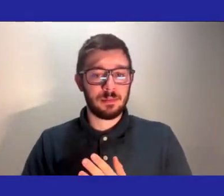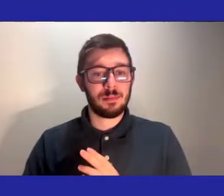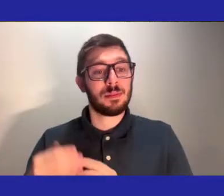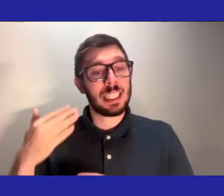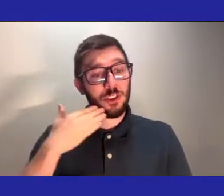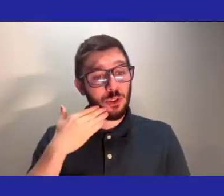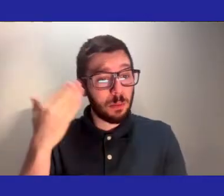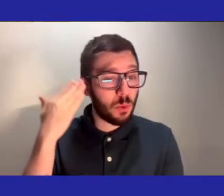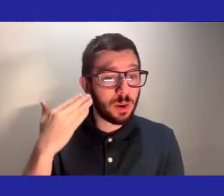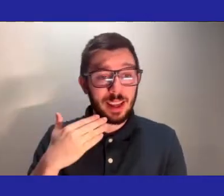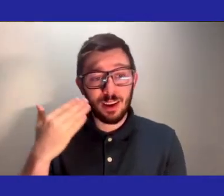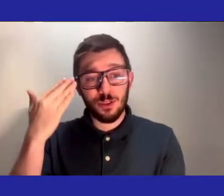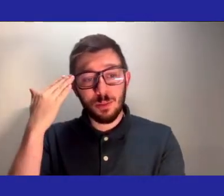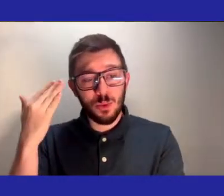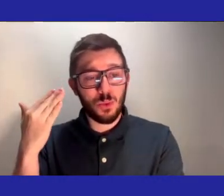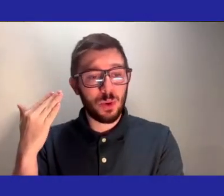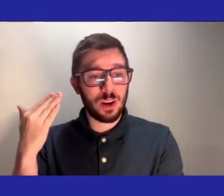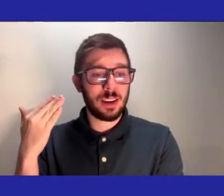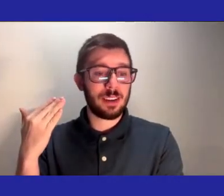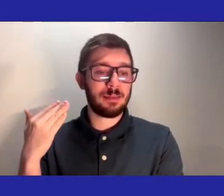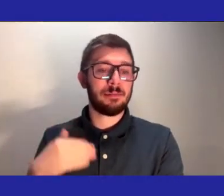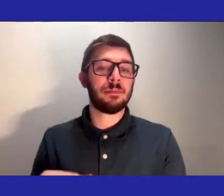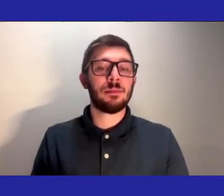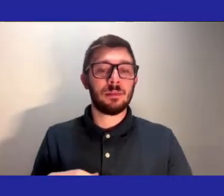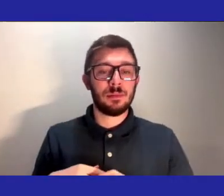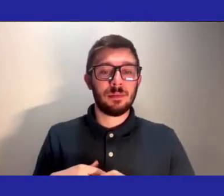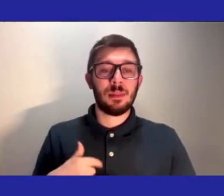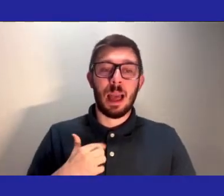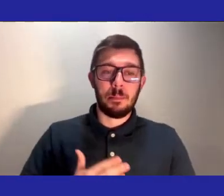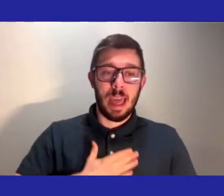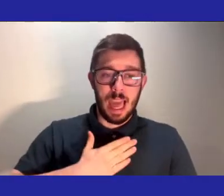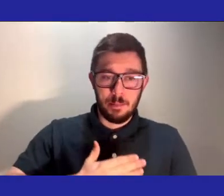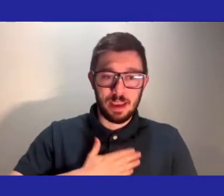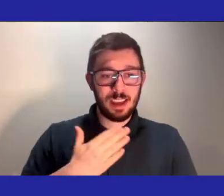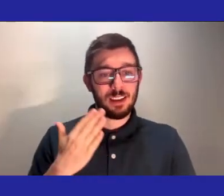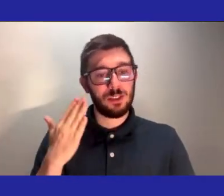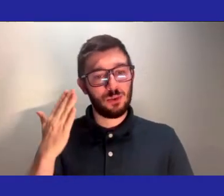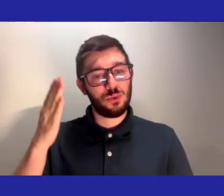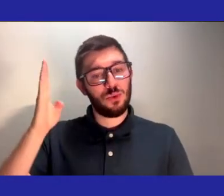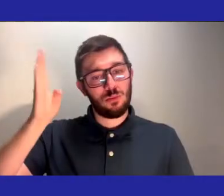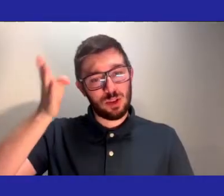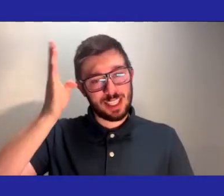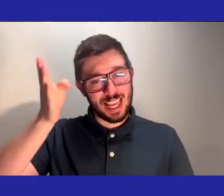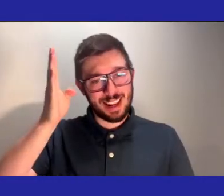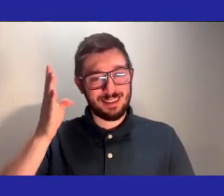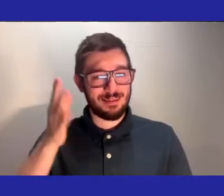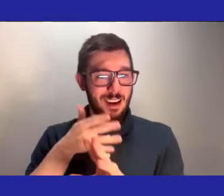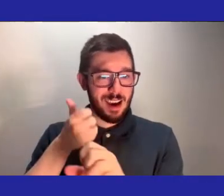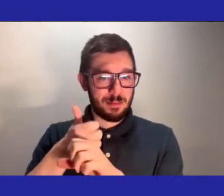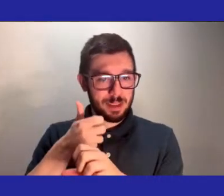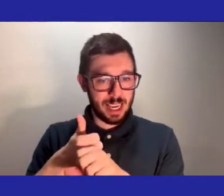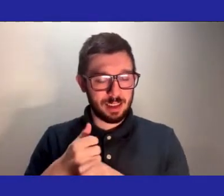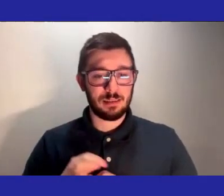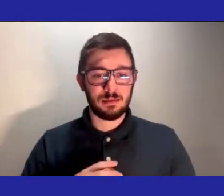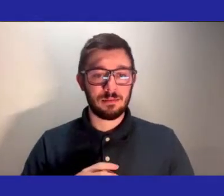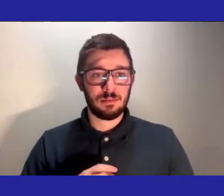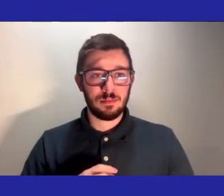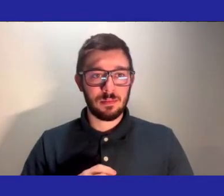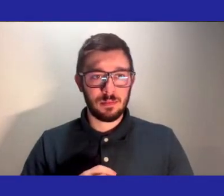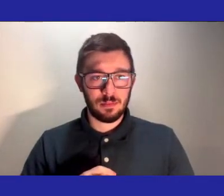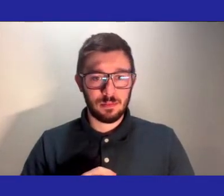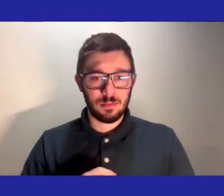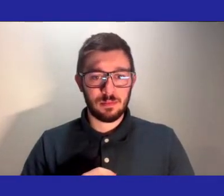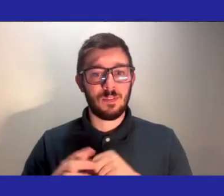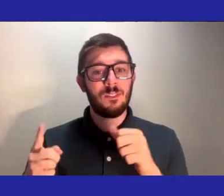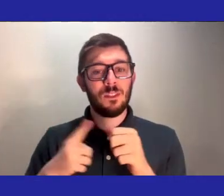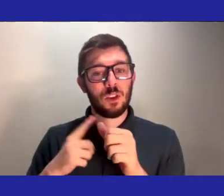Pagan, and the board. Very happy to present this update. Next slide, please. So the first section is on